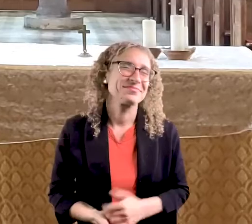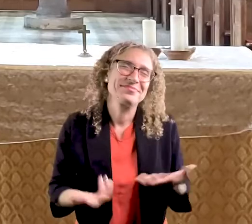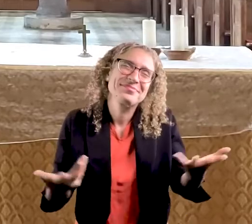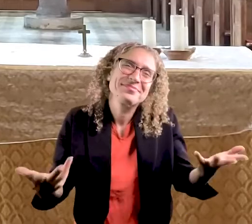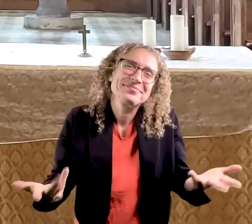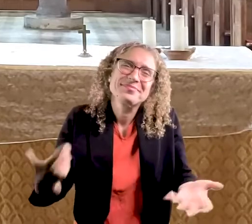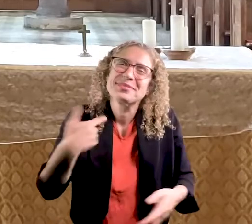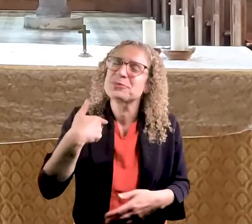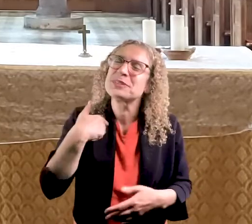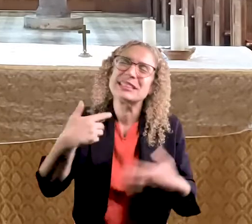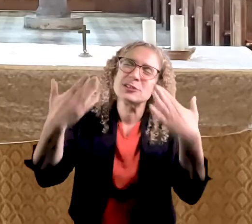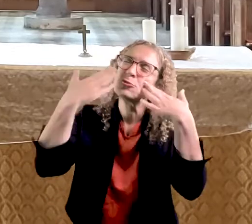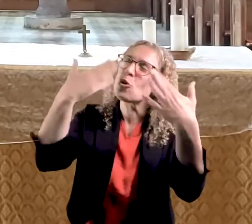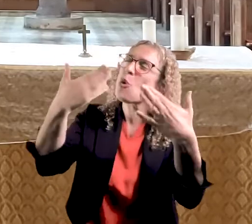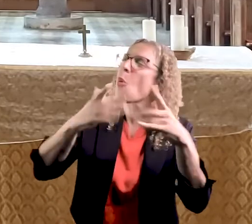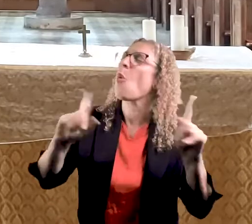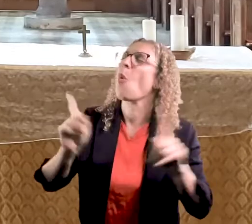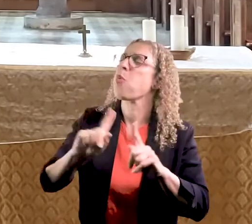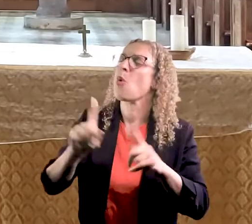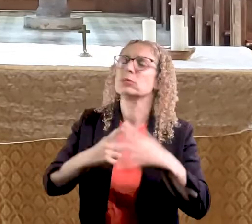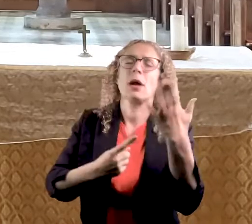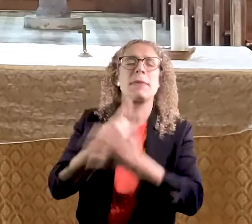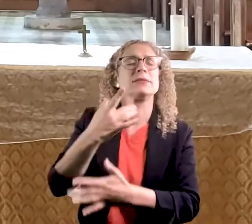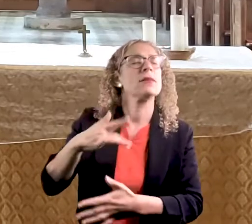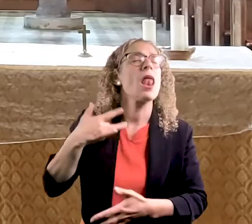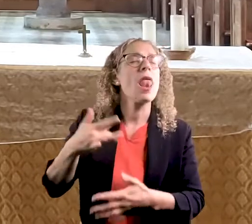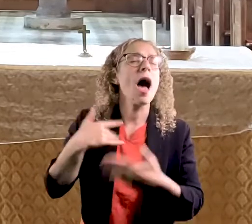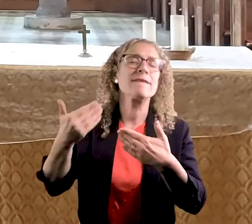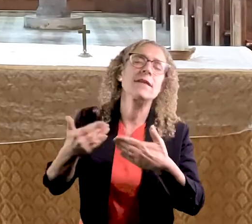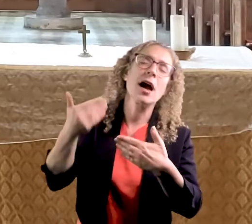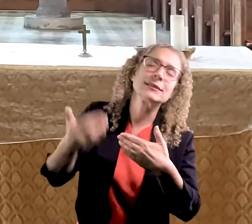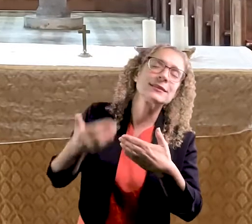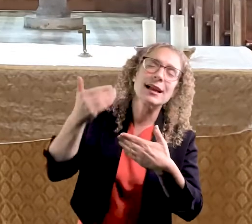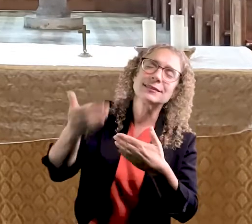We do not know what is in store for us.